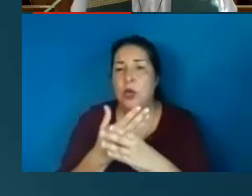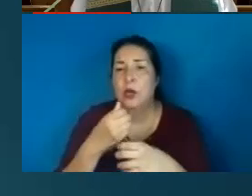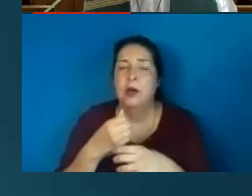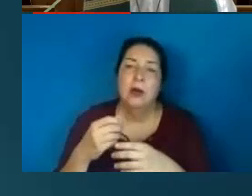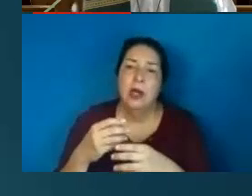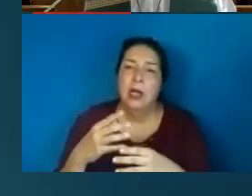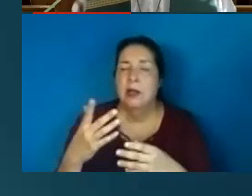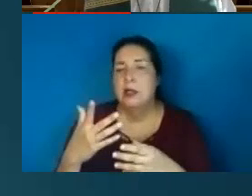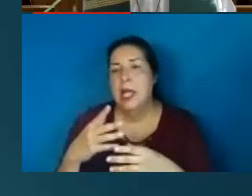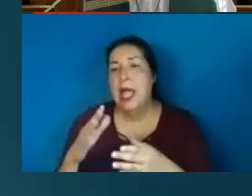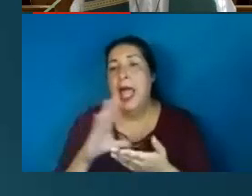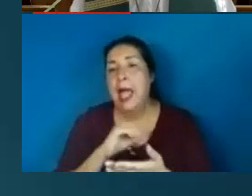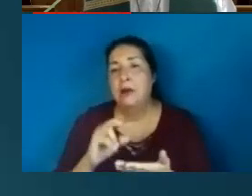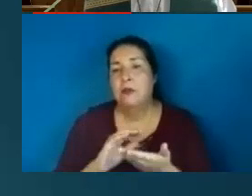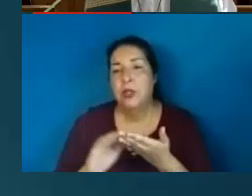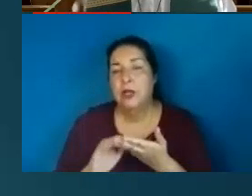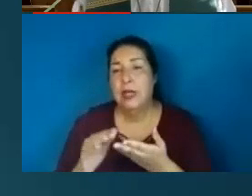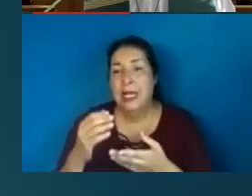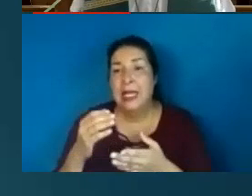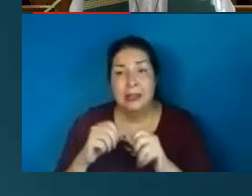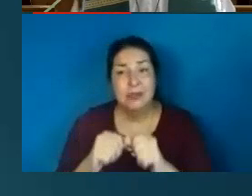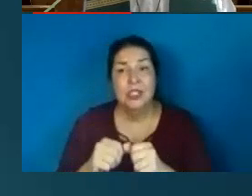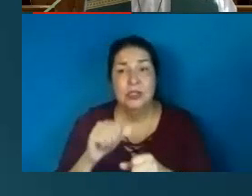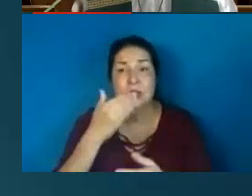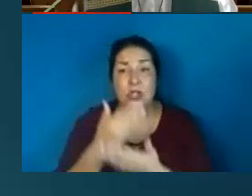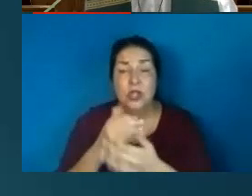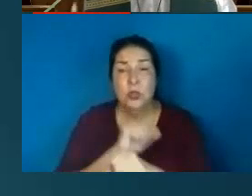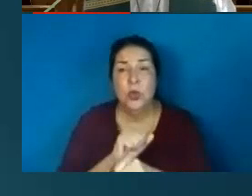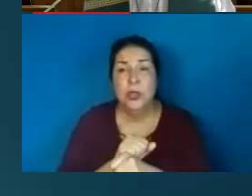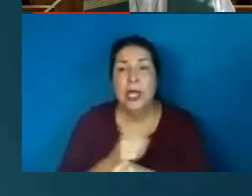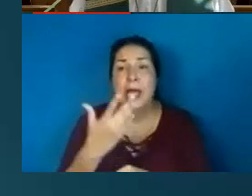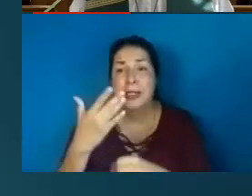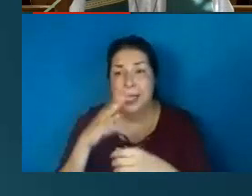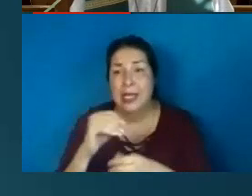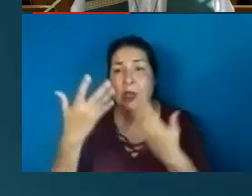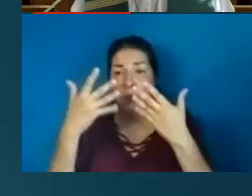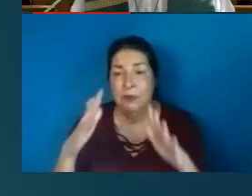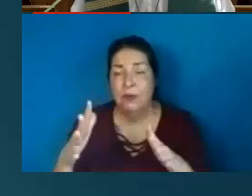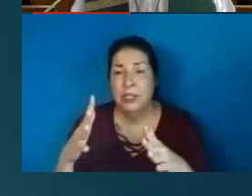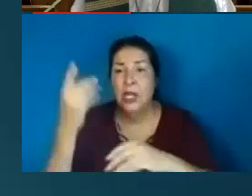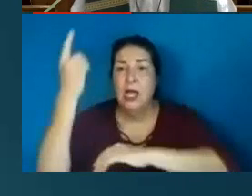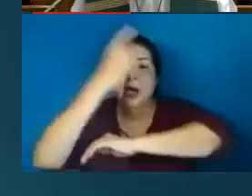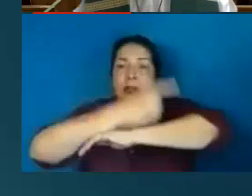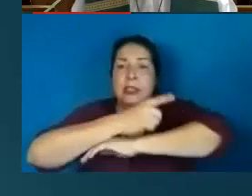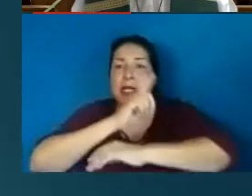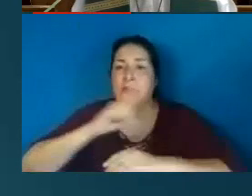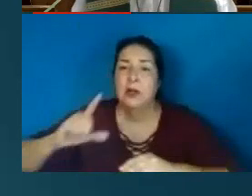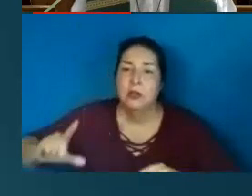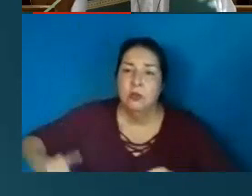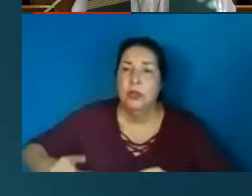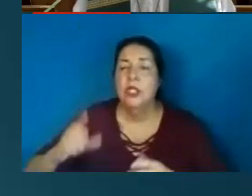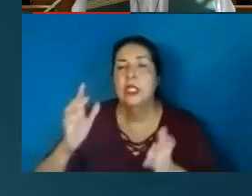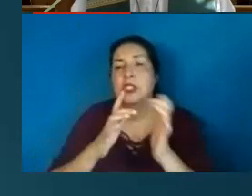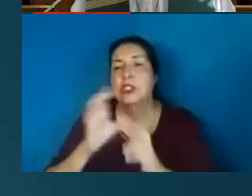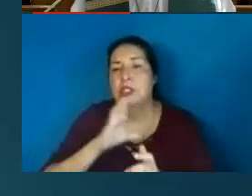He continues this good work in us and will bring it into completion into the day of our Lord Jesus Christ.